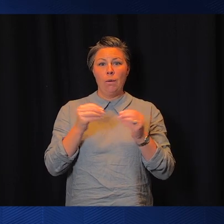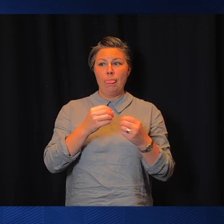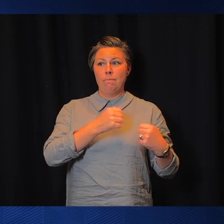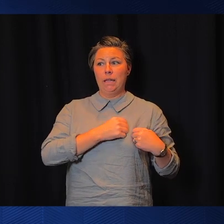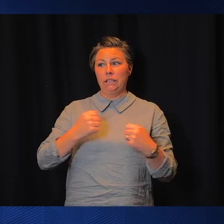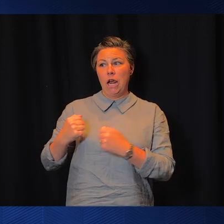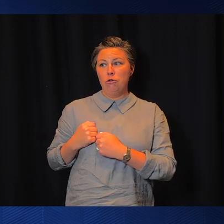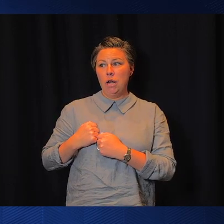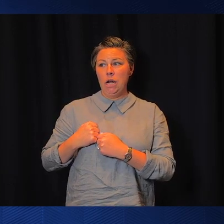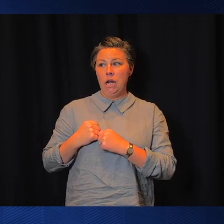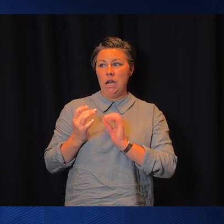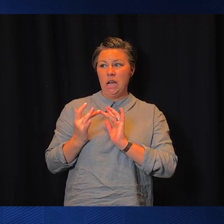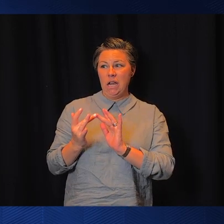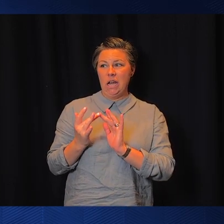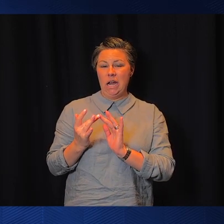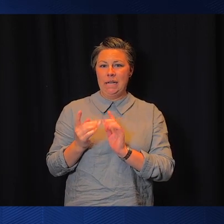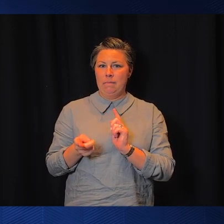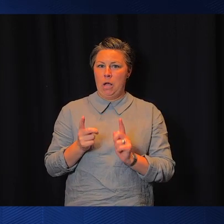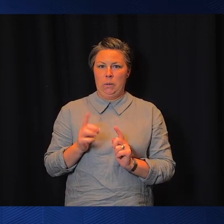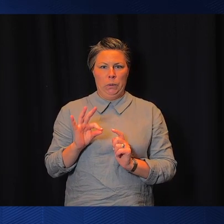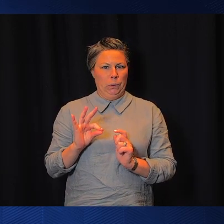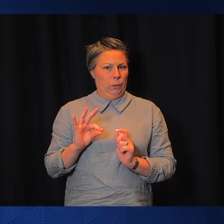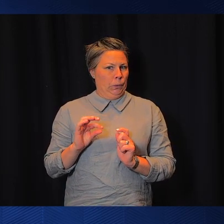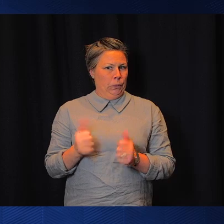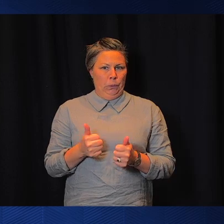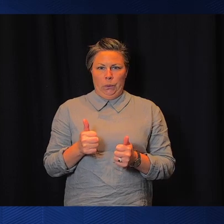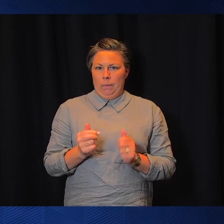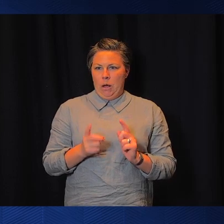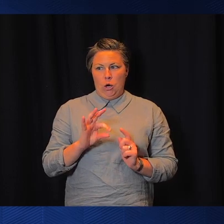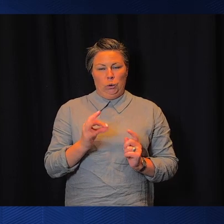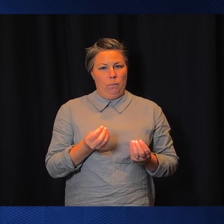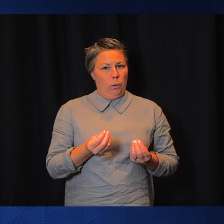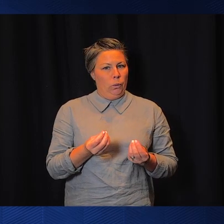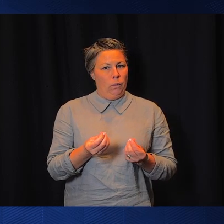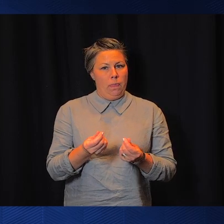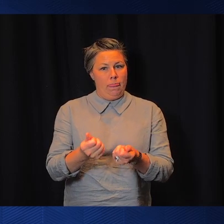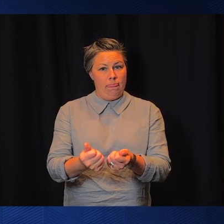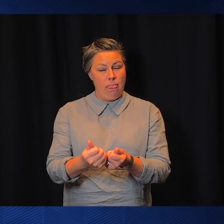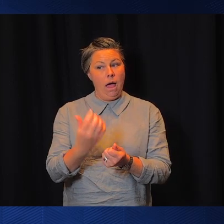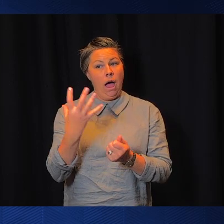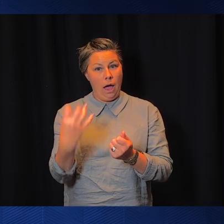warm. We have gone through a period, an episode where we have been